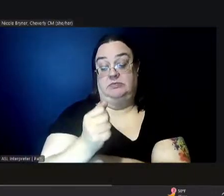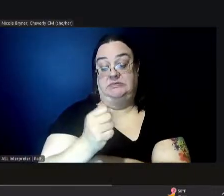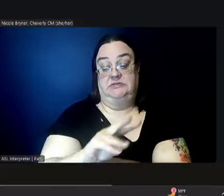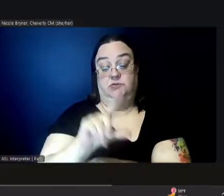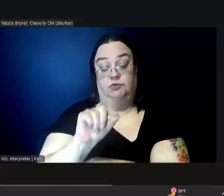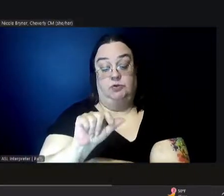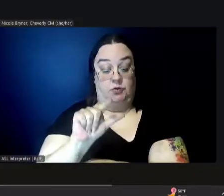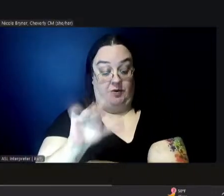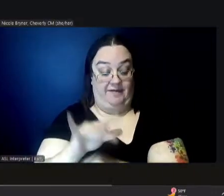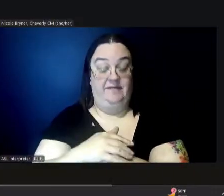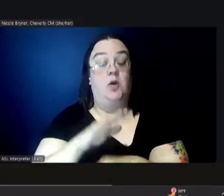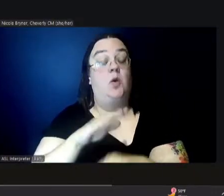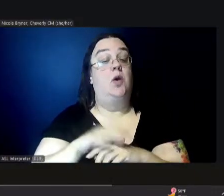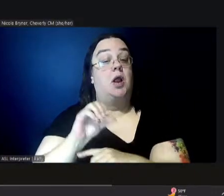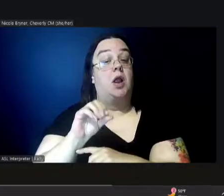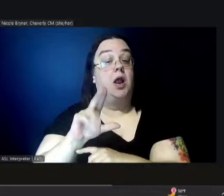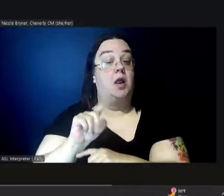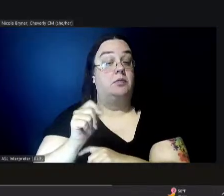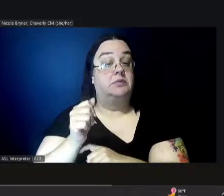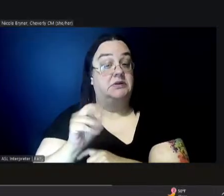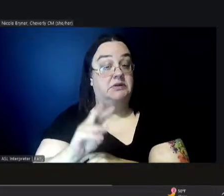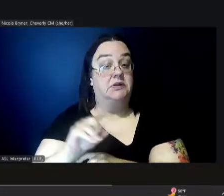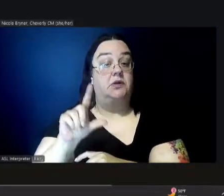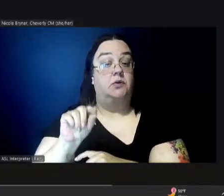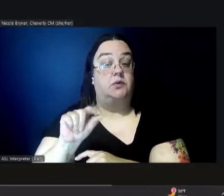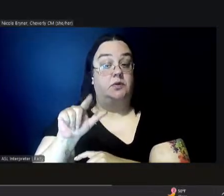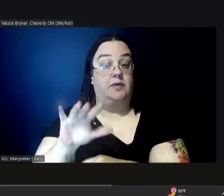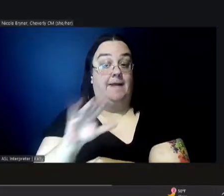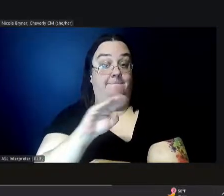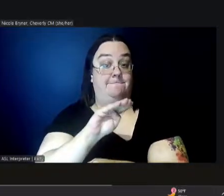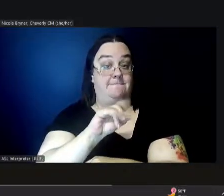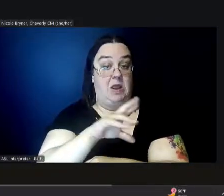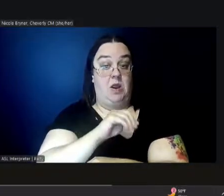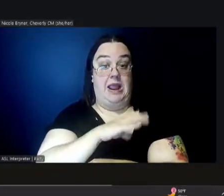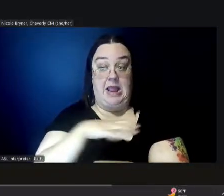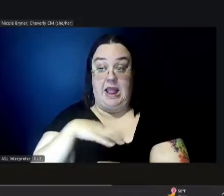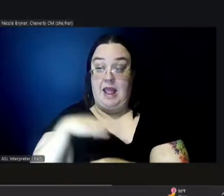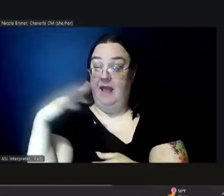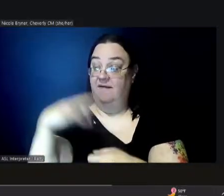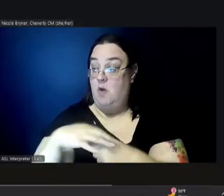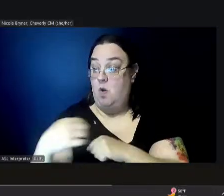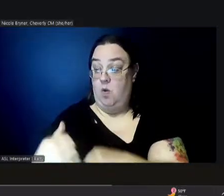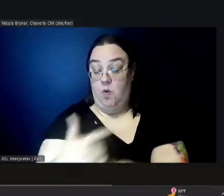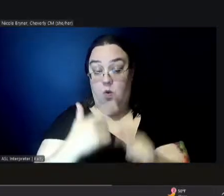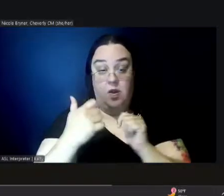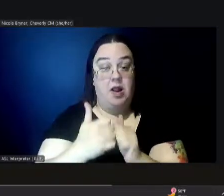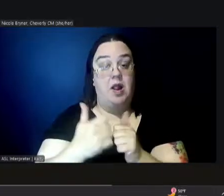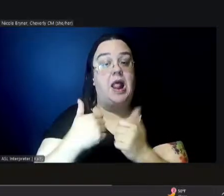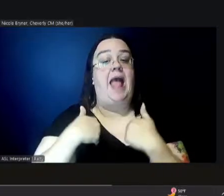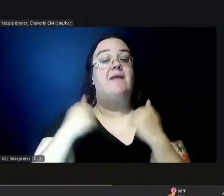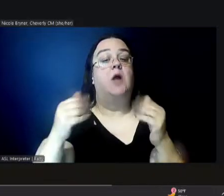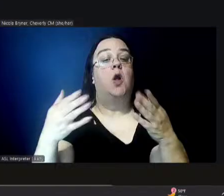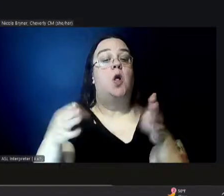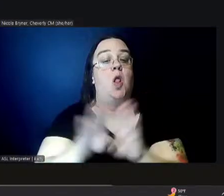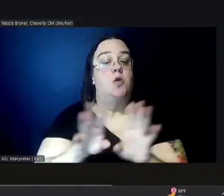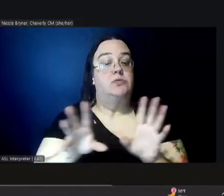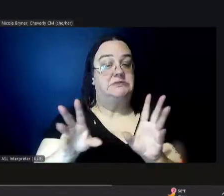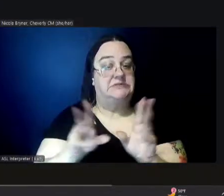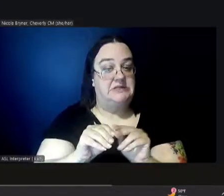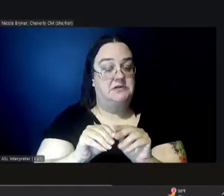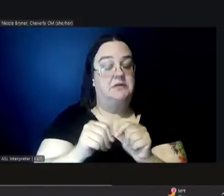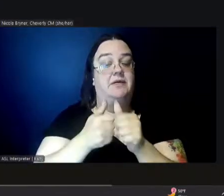2025. On October 16, 2025, the mayor and council voted unanimously to convene a closed session pursuant to